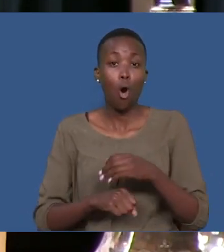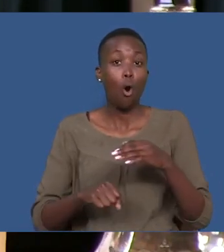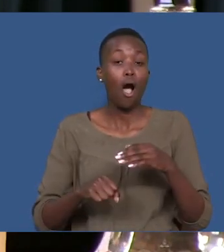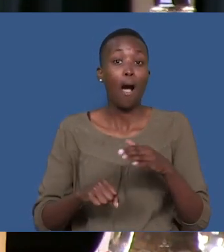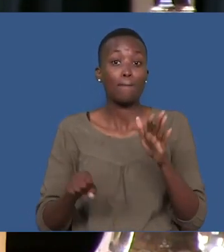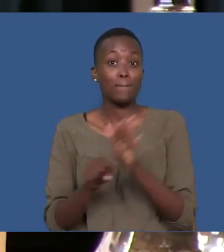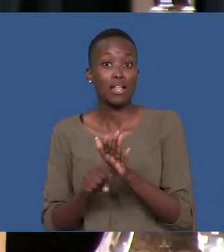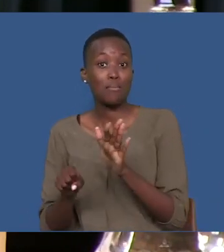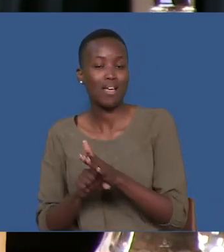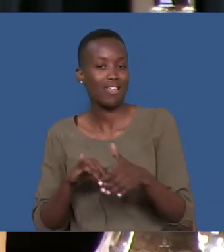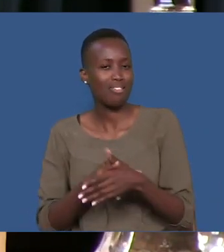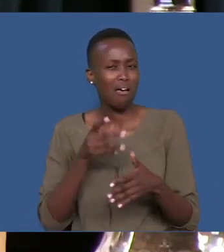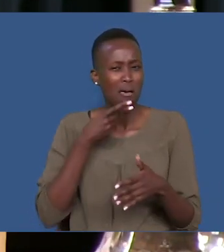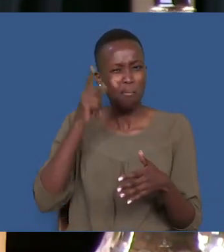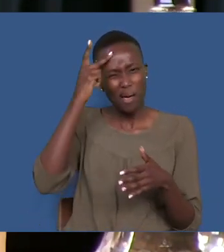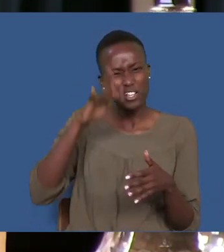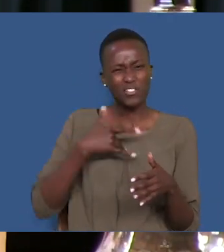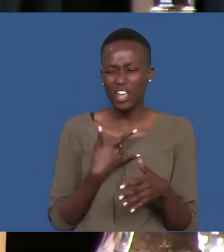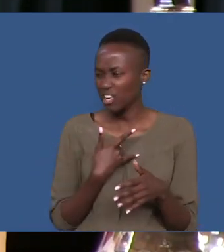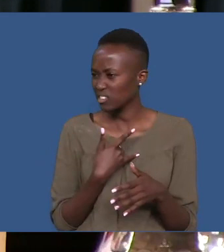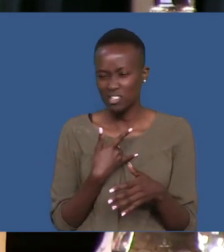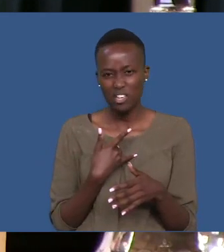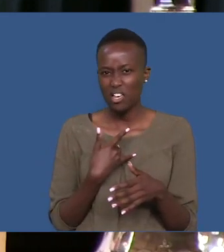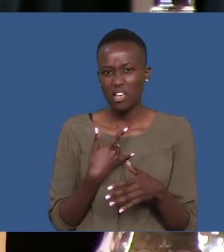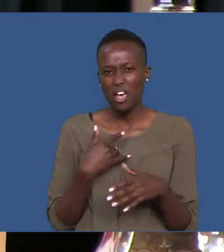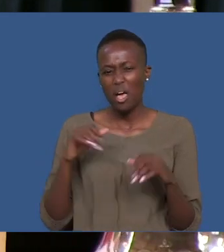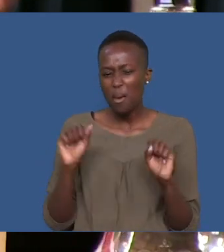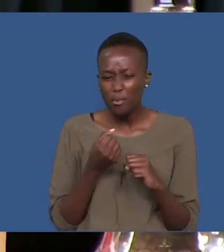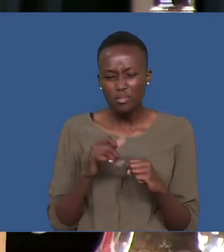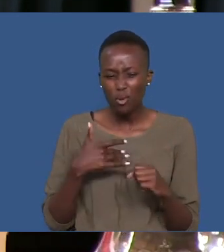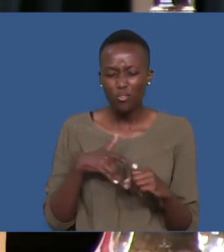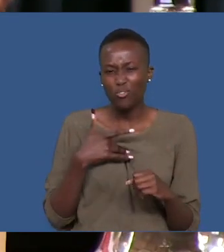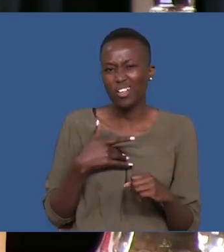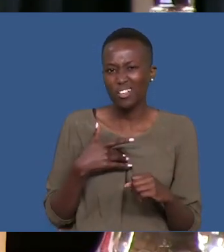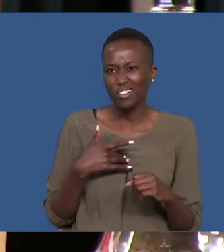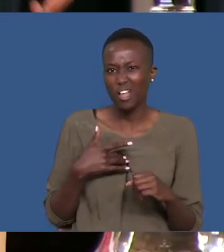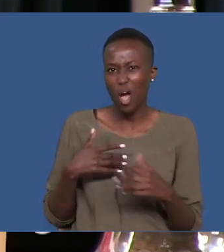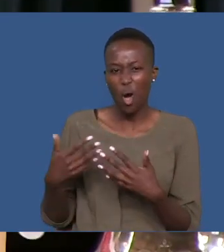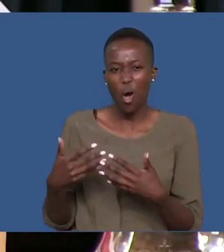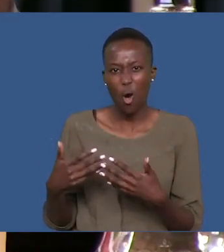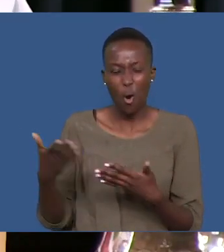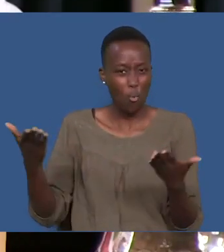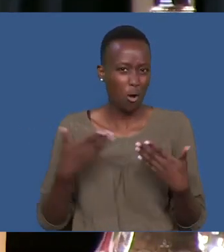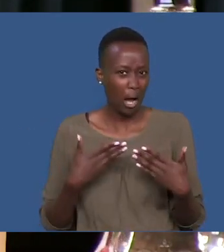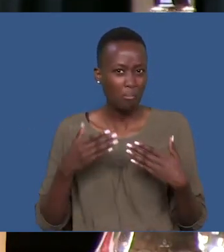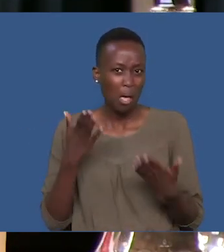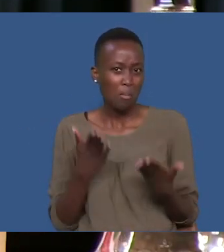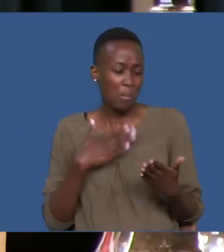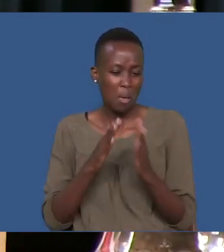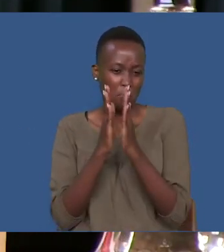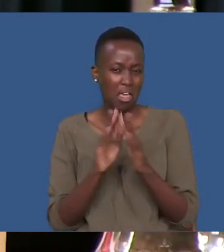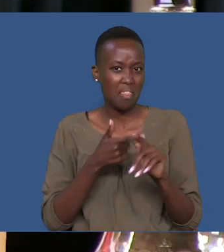or even the parents sometimes feel that I will not fit in with them. And so maybe I'll just pray for them and leave them to go